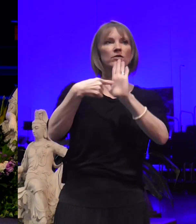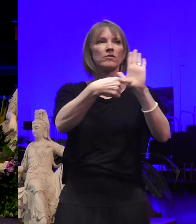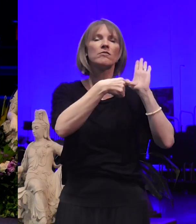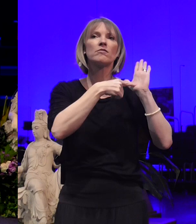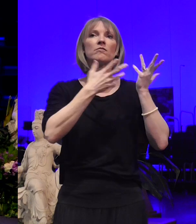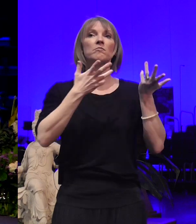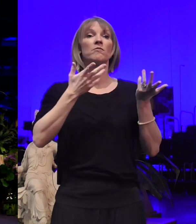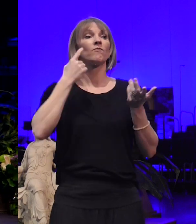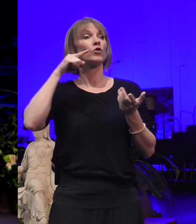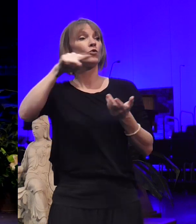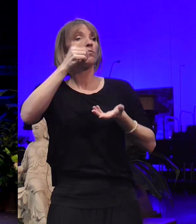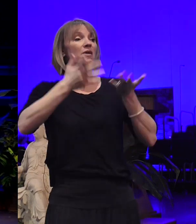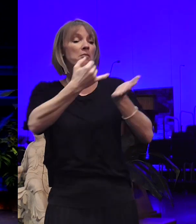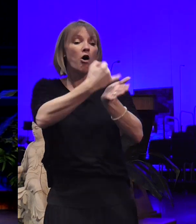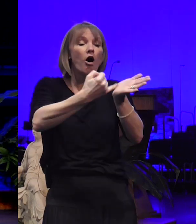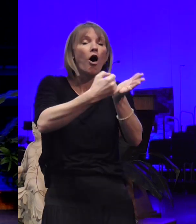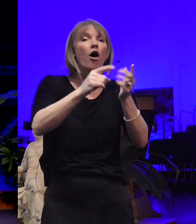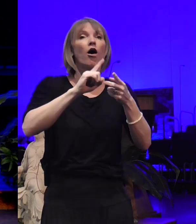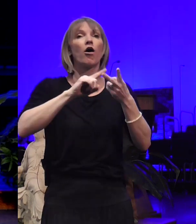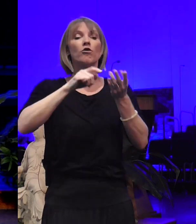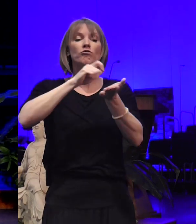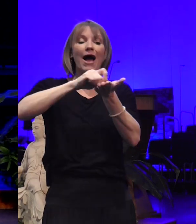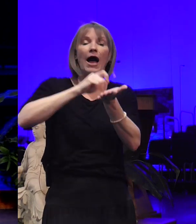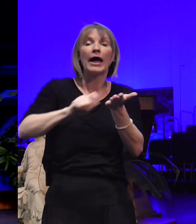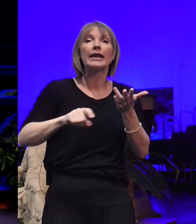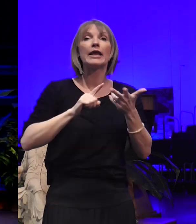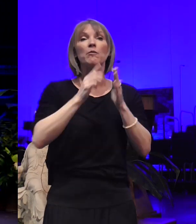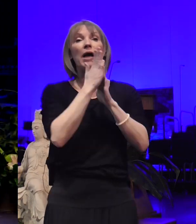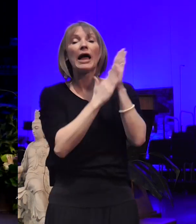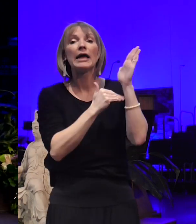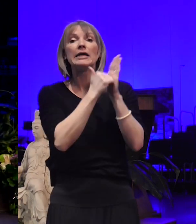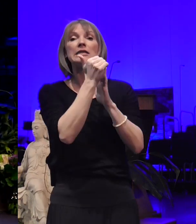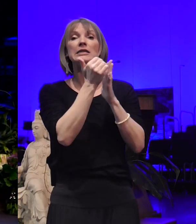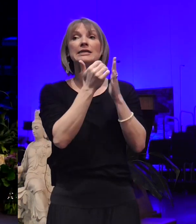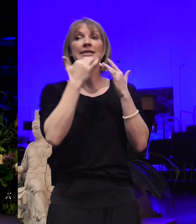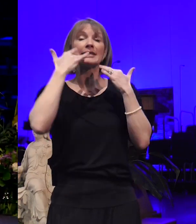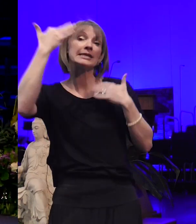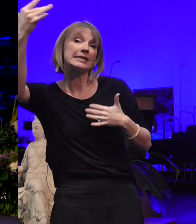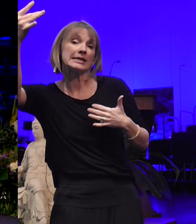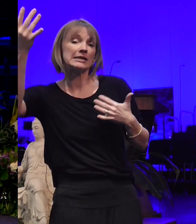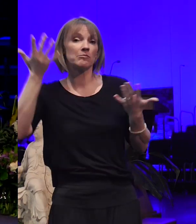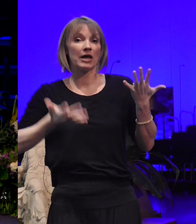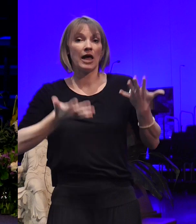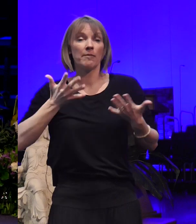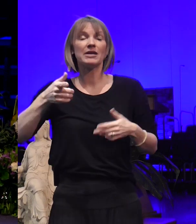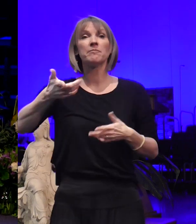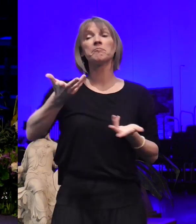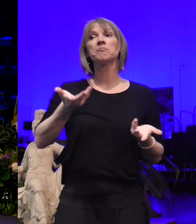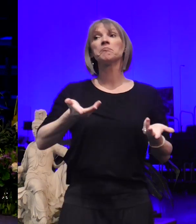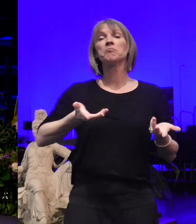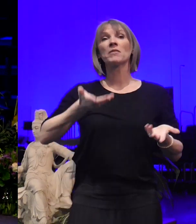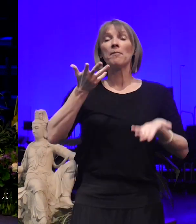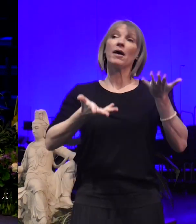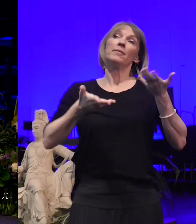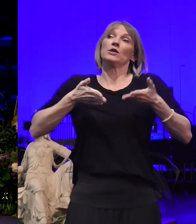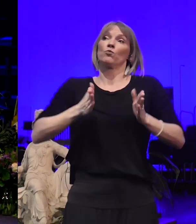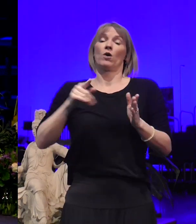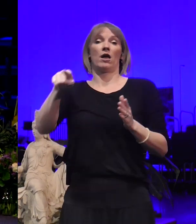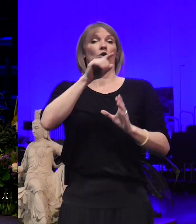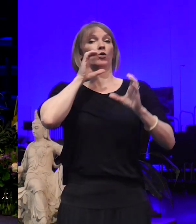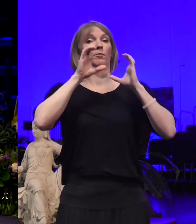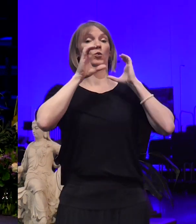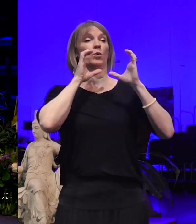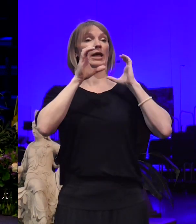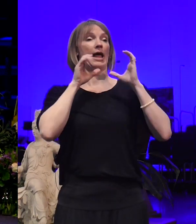be a kind of art, writing or painting, singing. It could be a way of